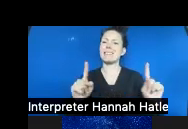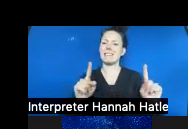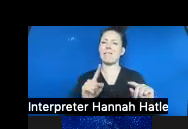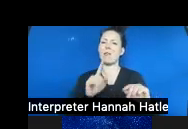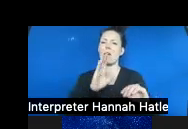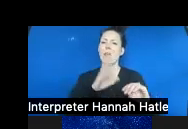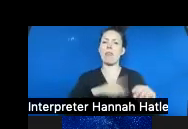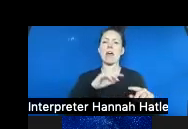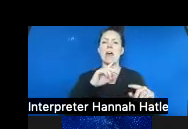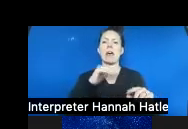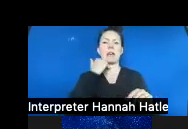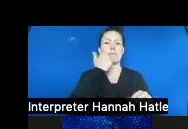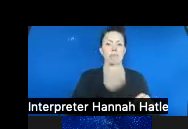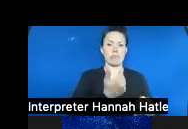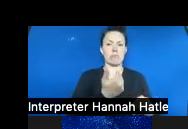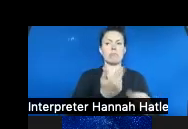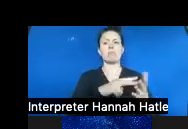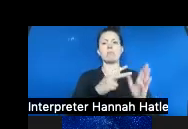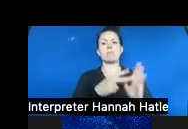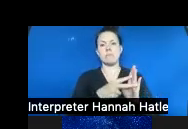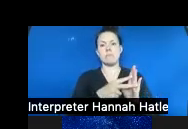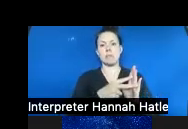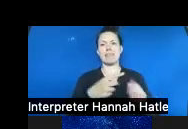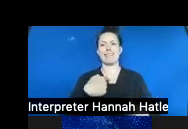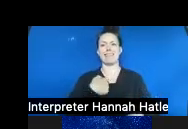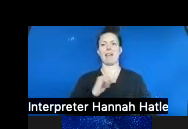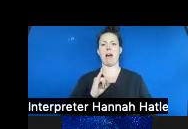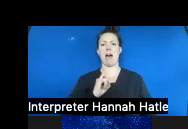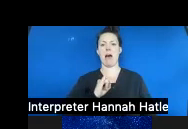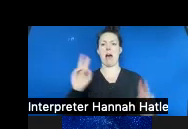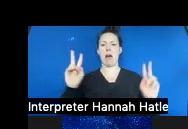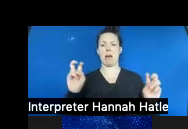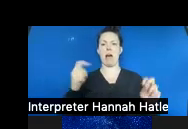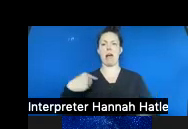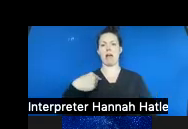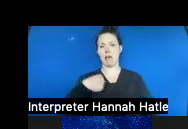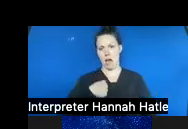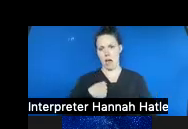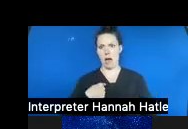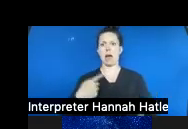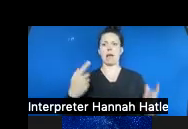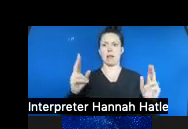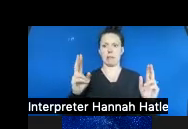in prostitution that's making I statements in the consent world of the debate of